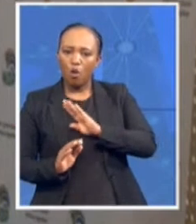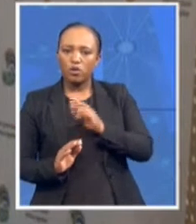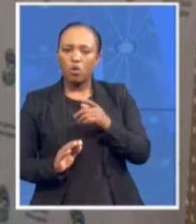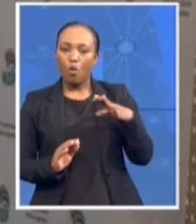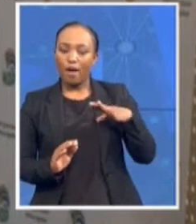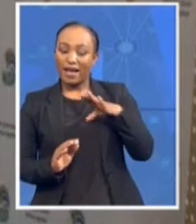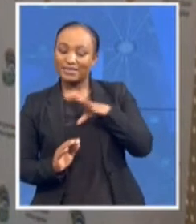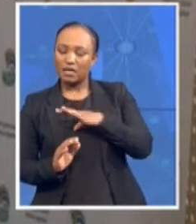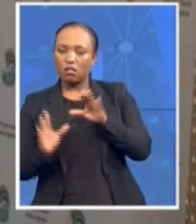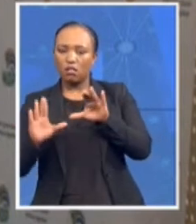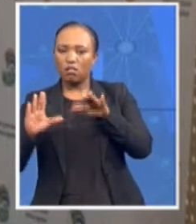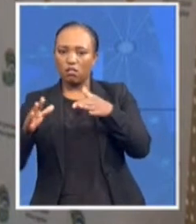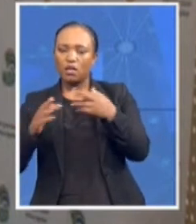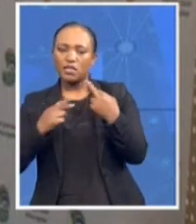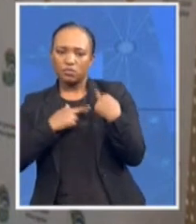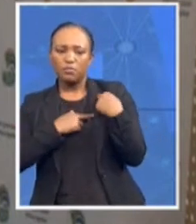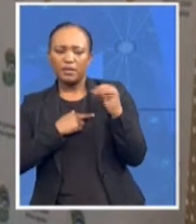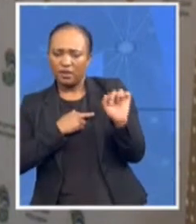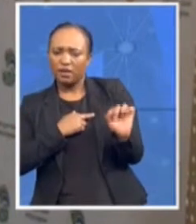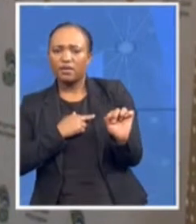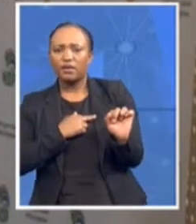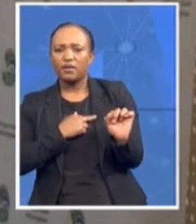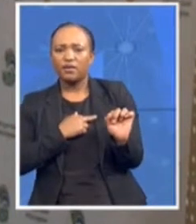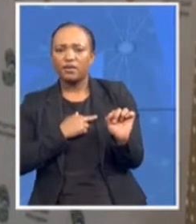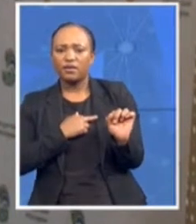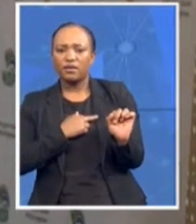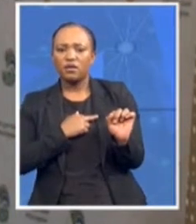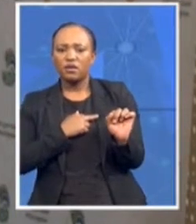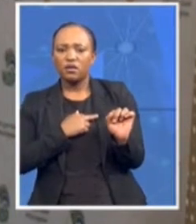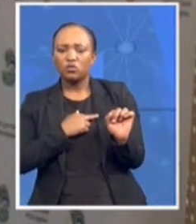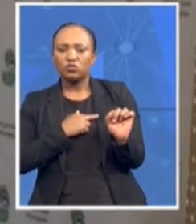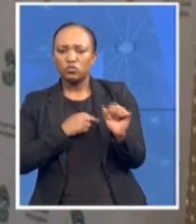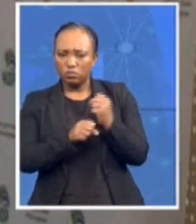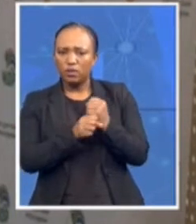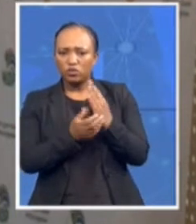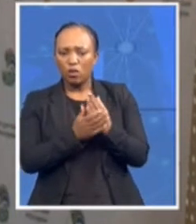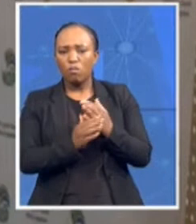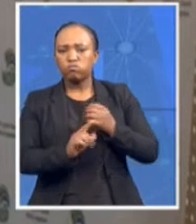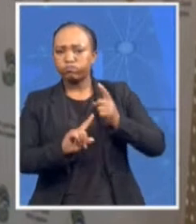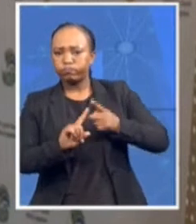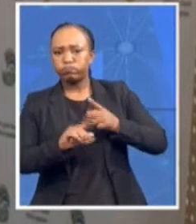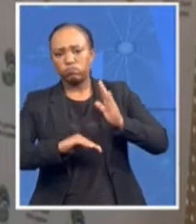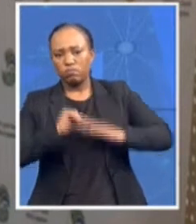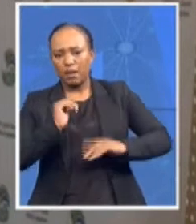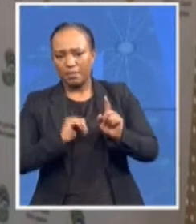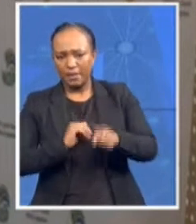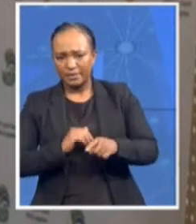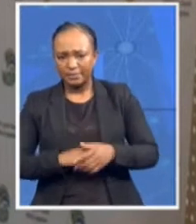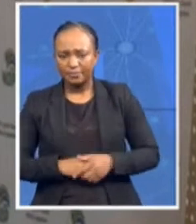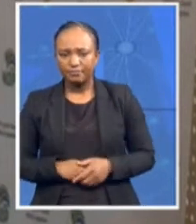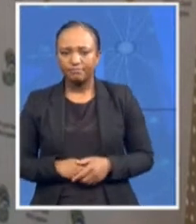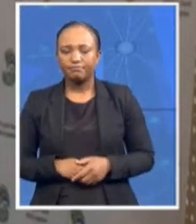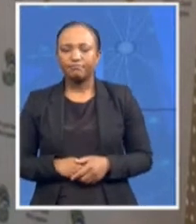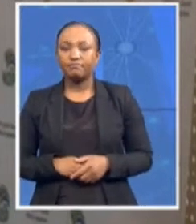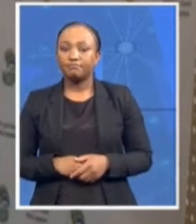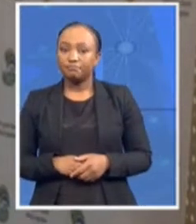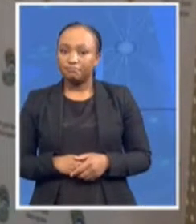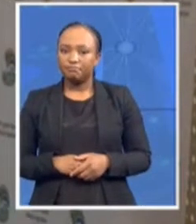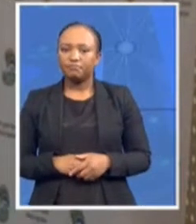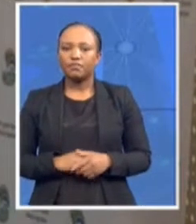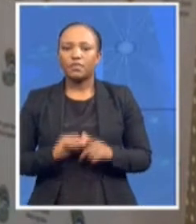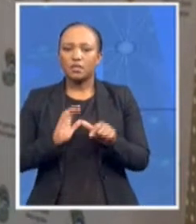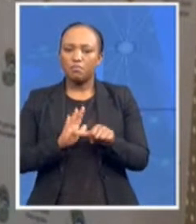ones to task. But it is important also to make a